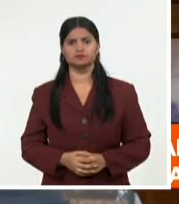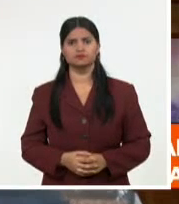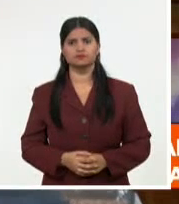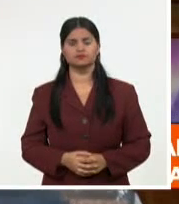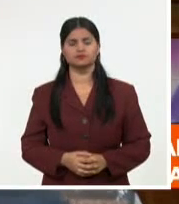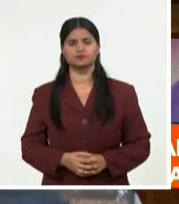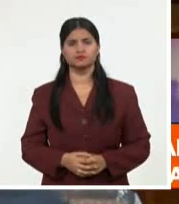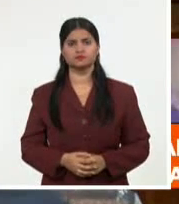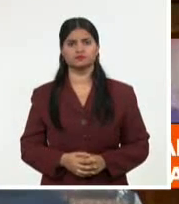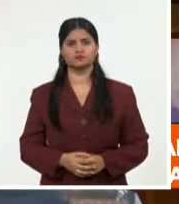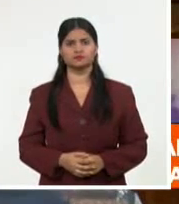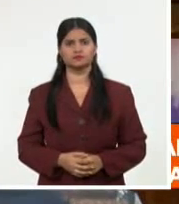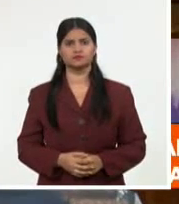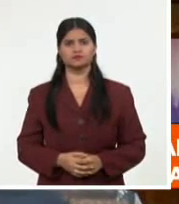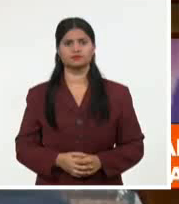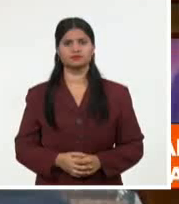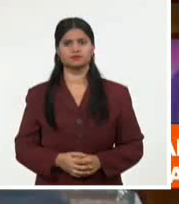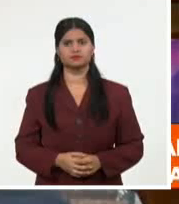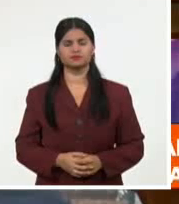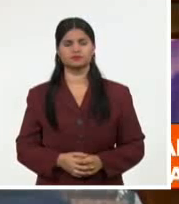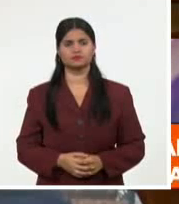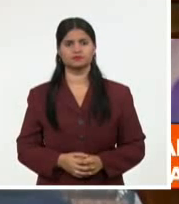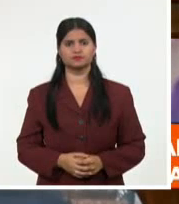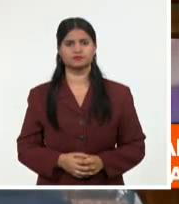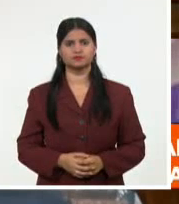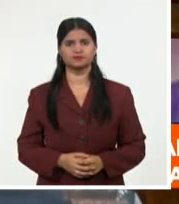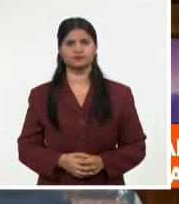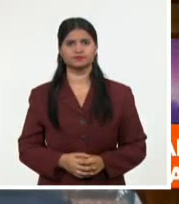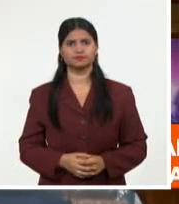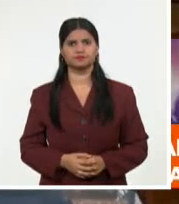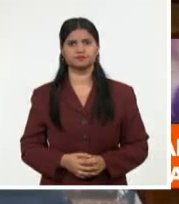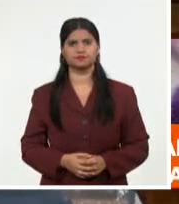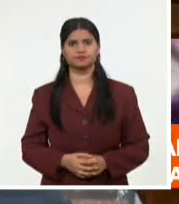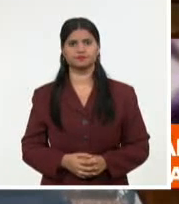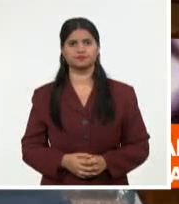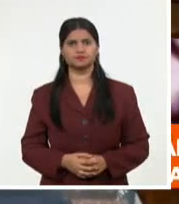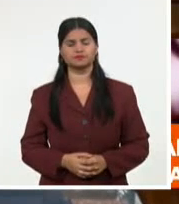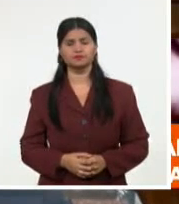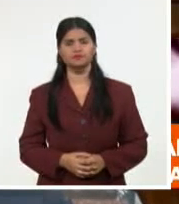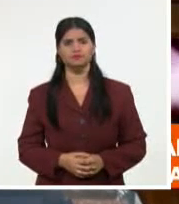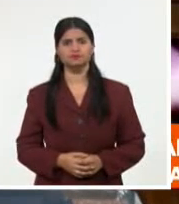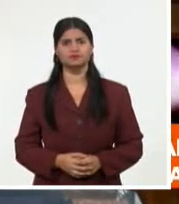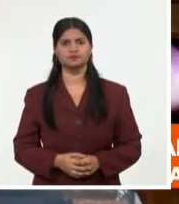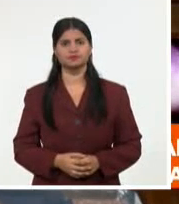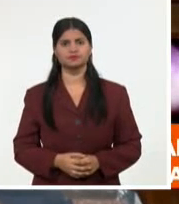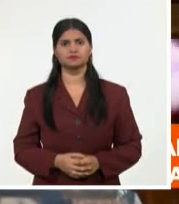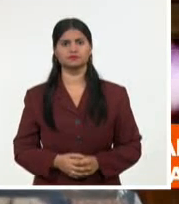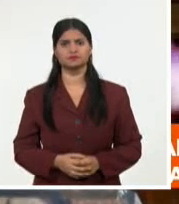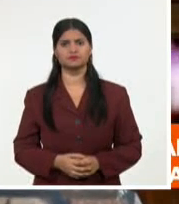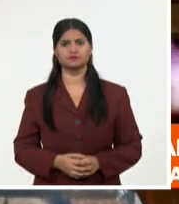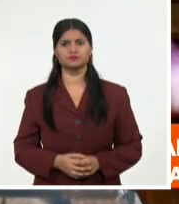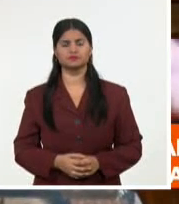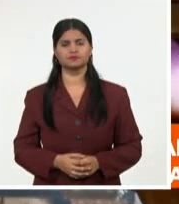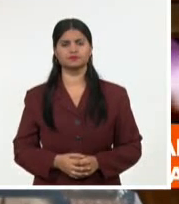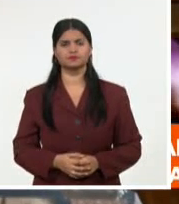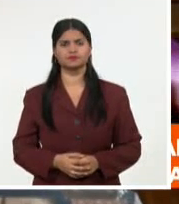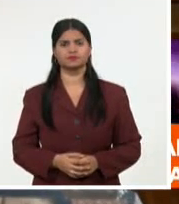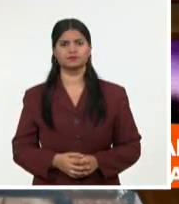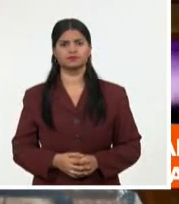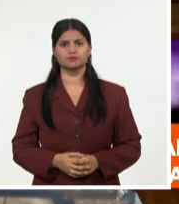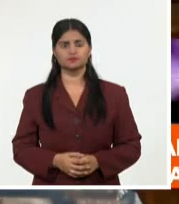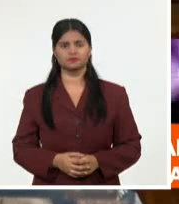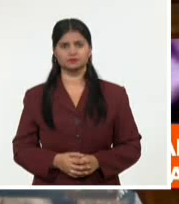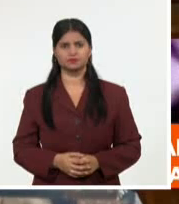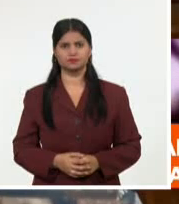lives. We have also been impacted by natural disasters and accidents, with serious human damage, human